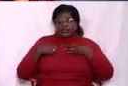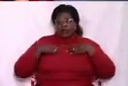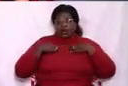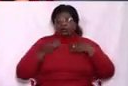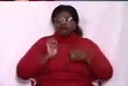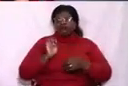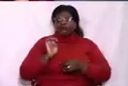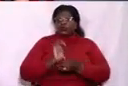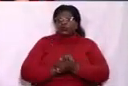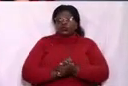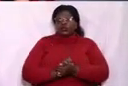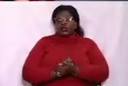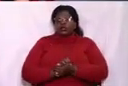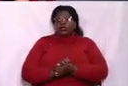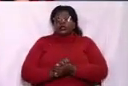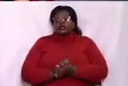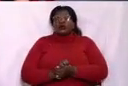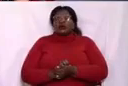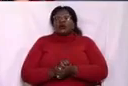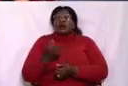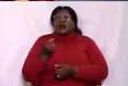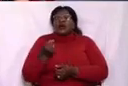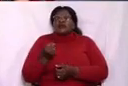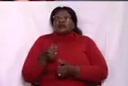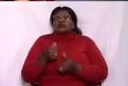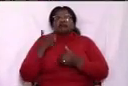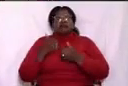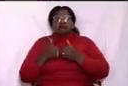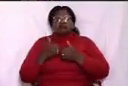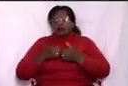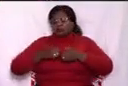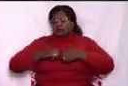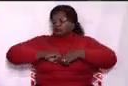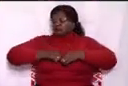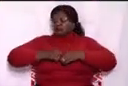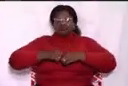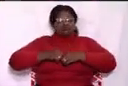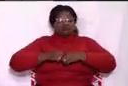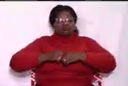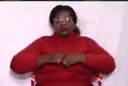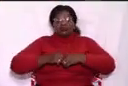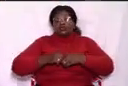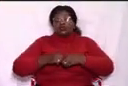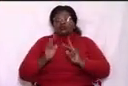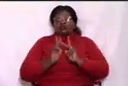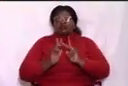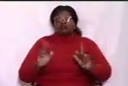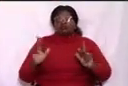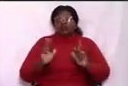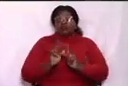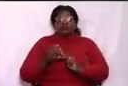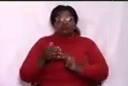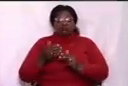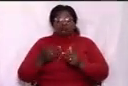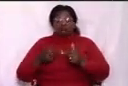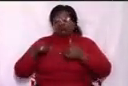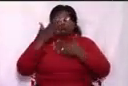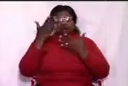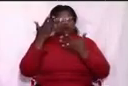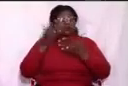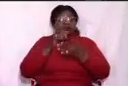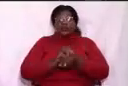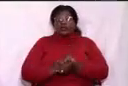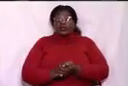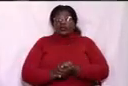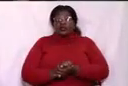horrible customer experience. So please share that with us. I'm sure you had one. Yeah, so